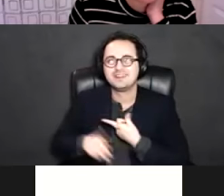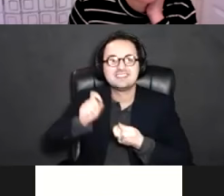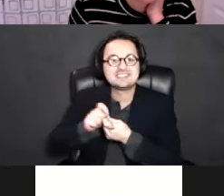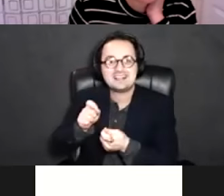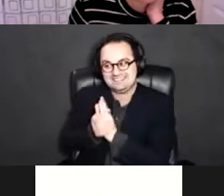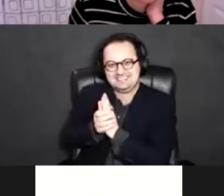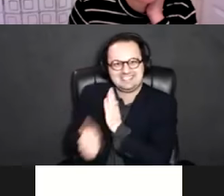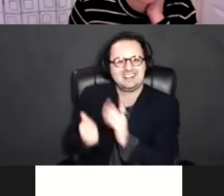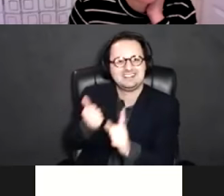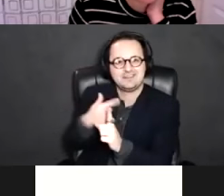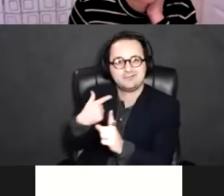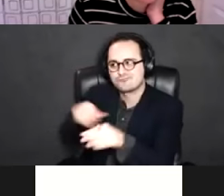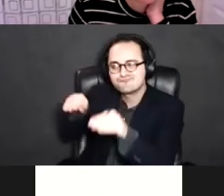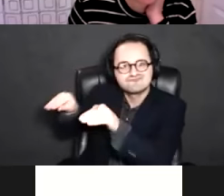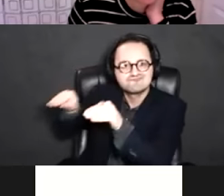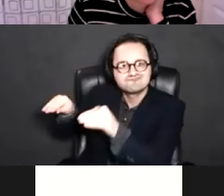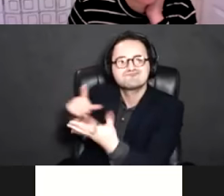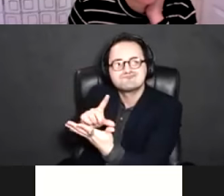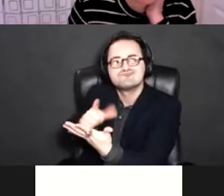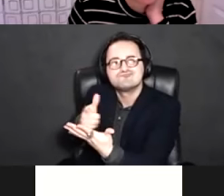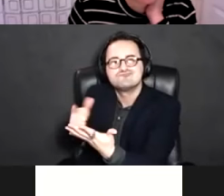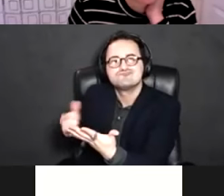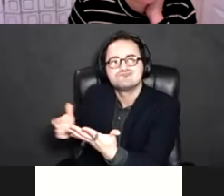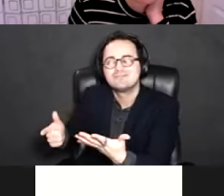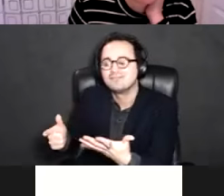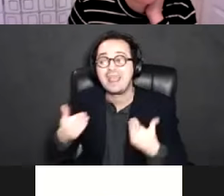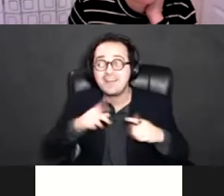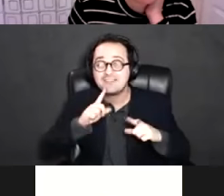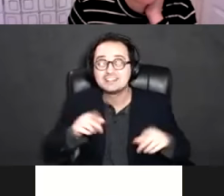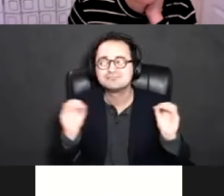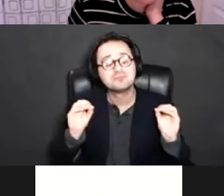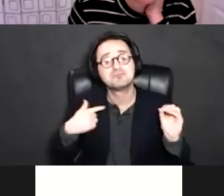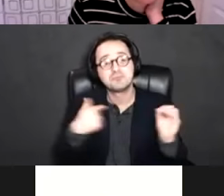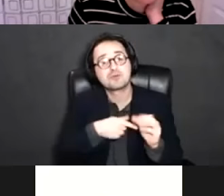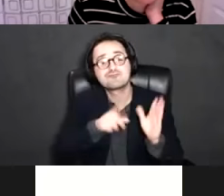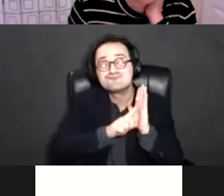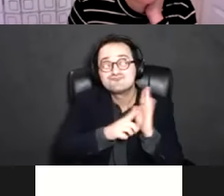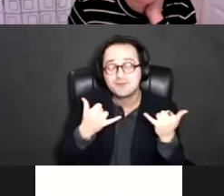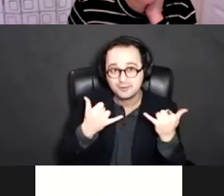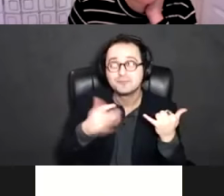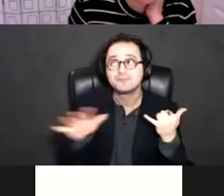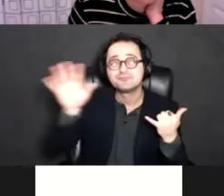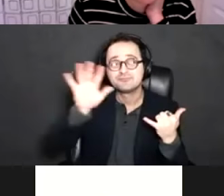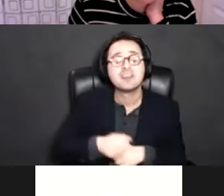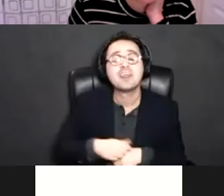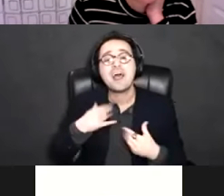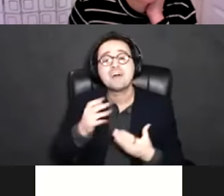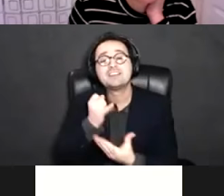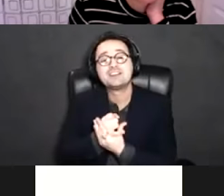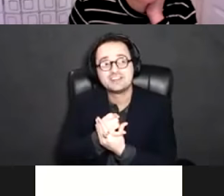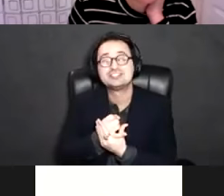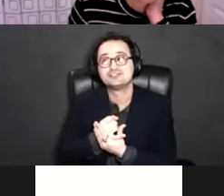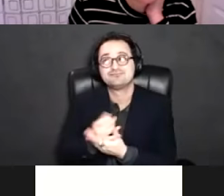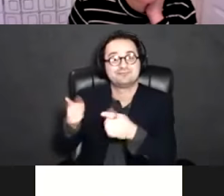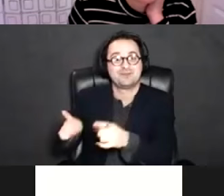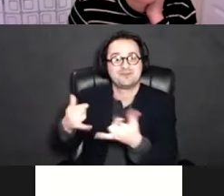being taught. And you know, I don't have an answer, but that's one thing that we're working on in current studies. We have an intervention going on right